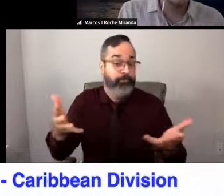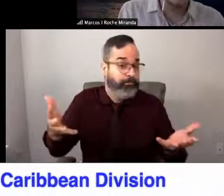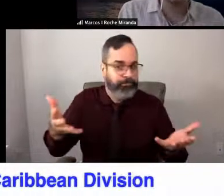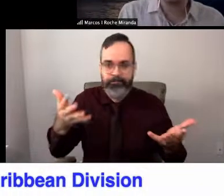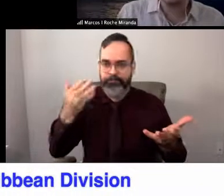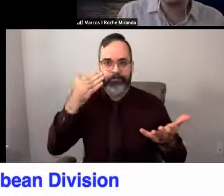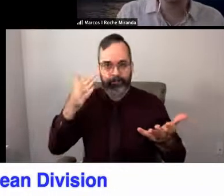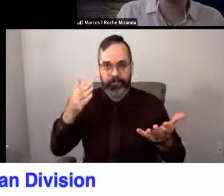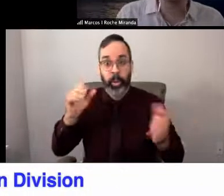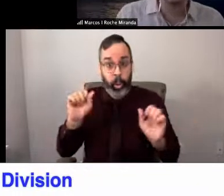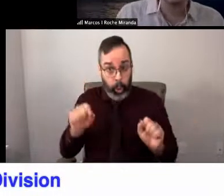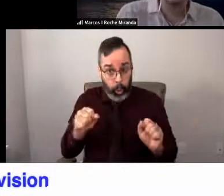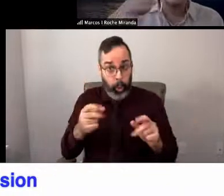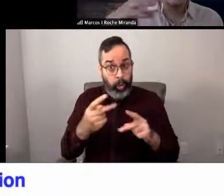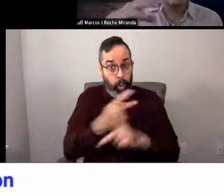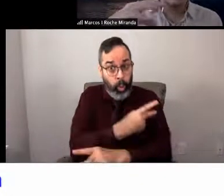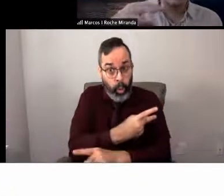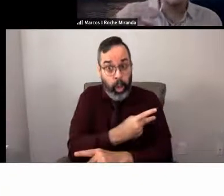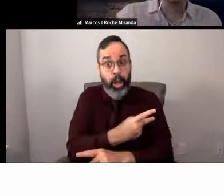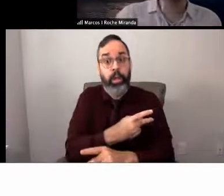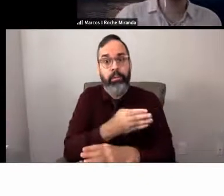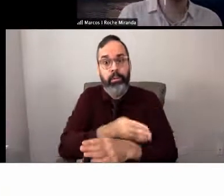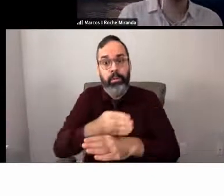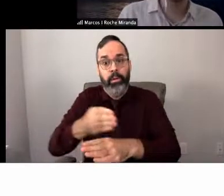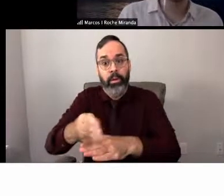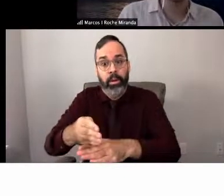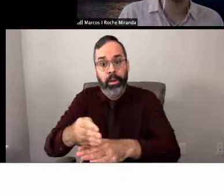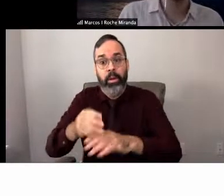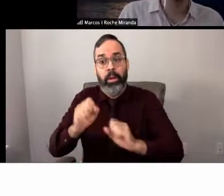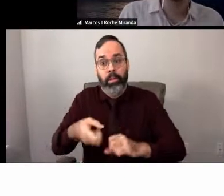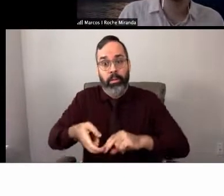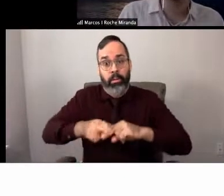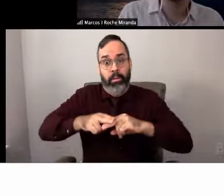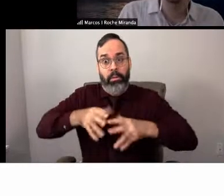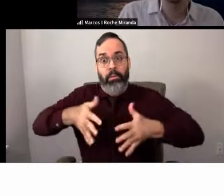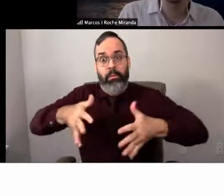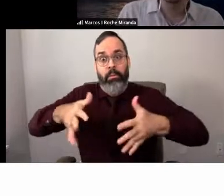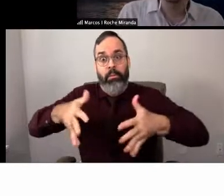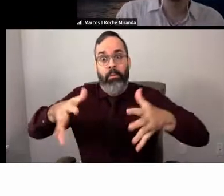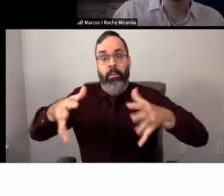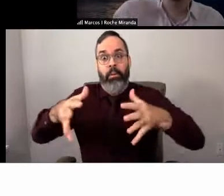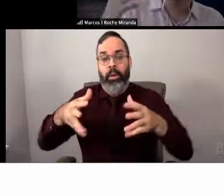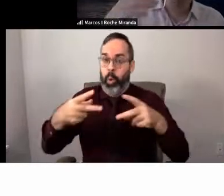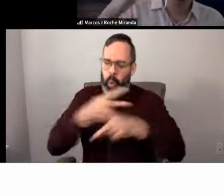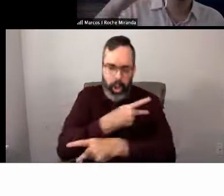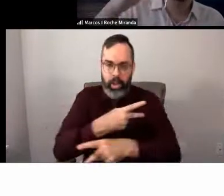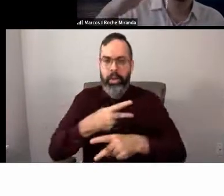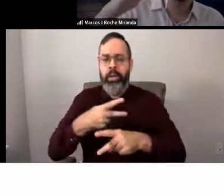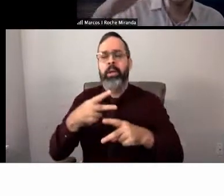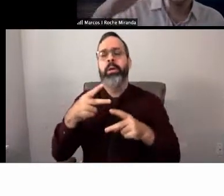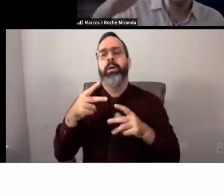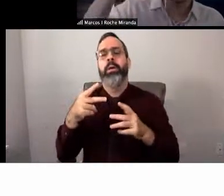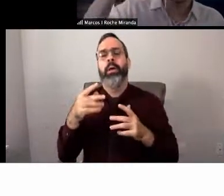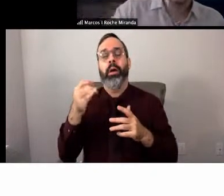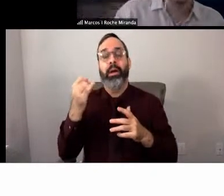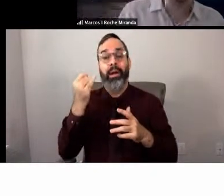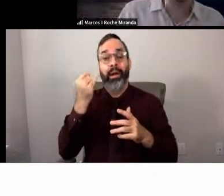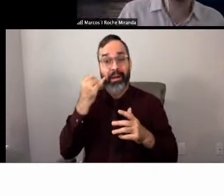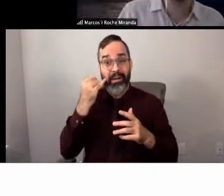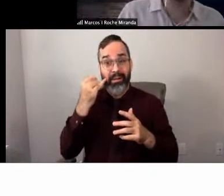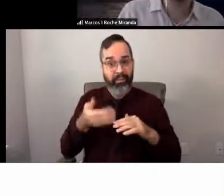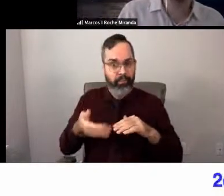could get worse, they could get increase in intensity. Who knows if they even add to